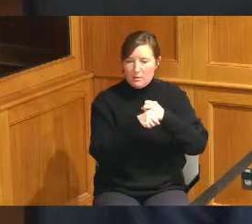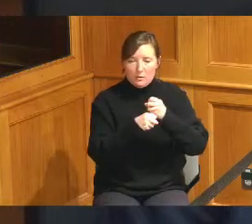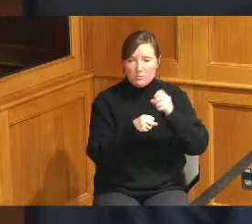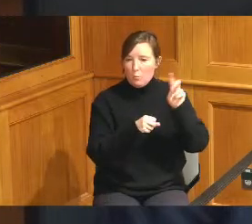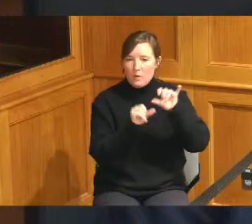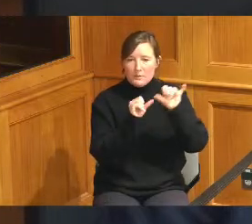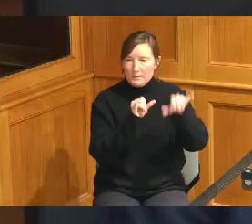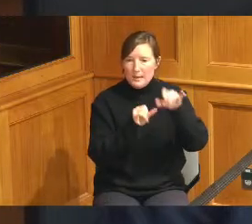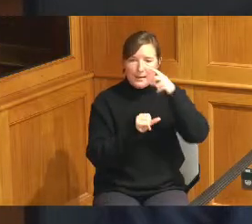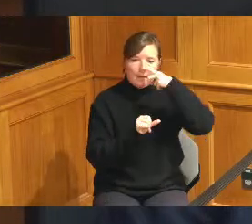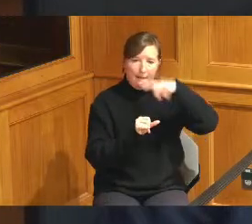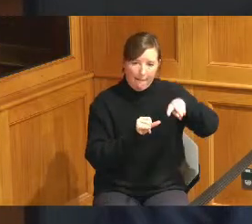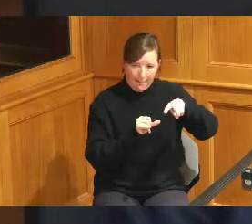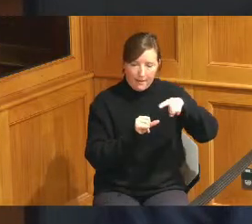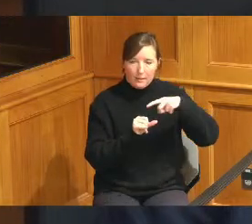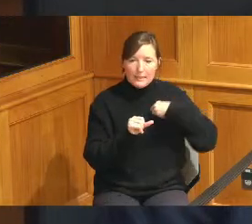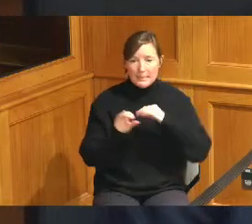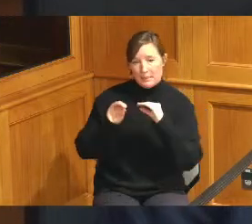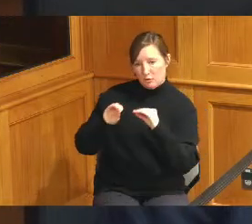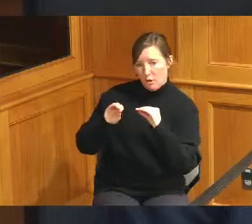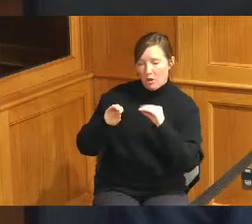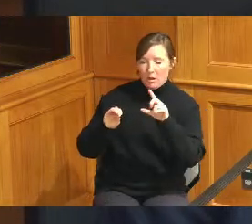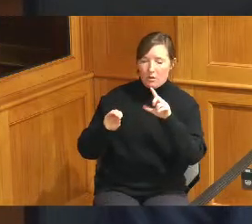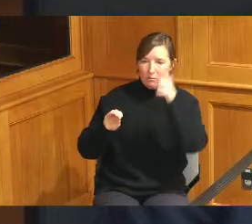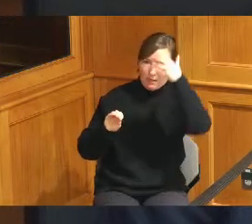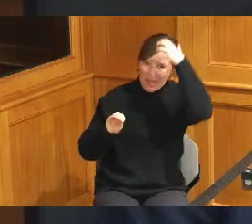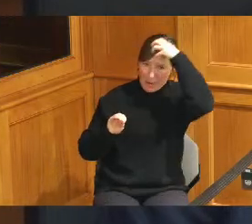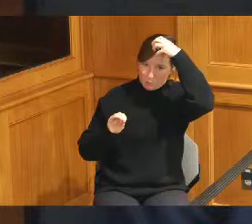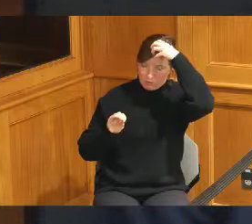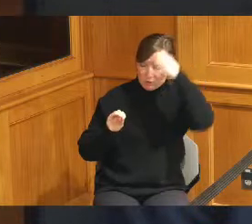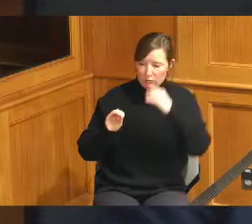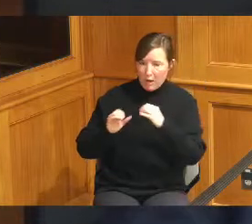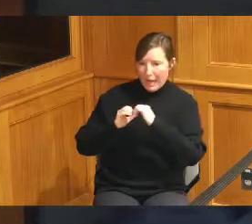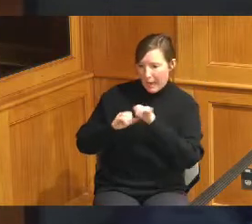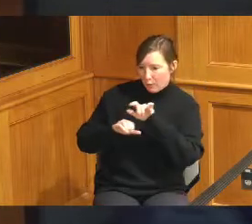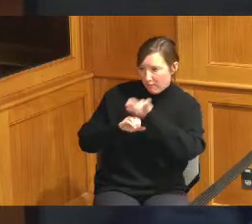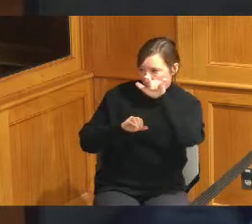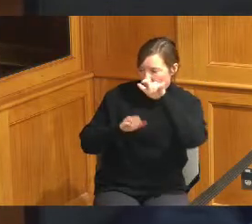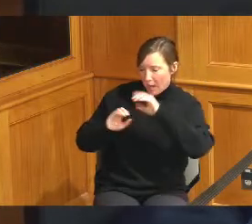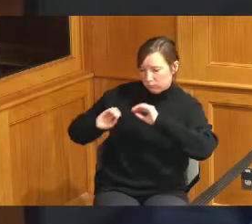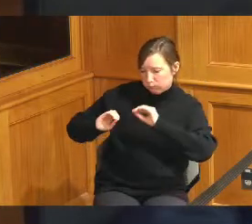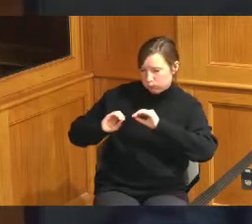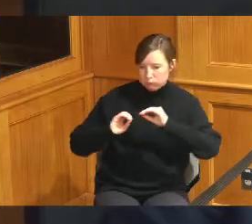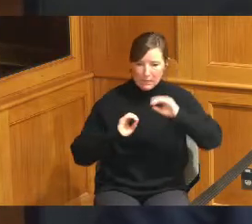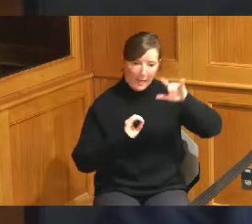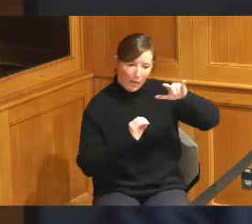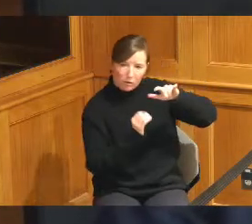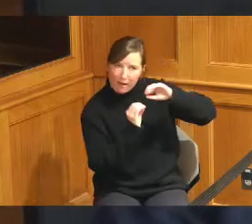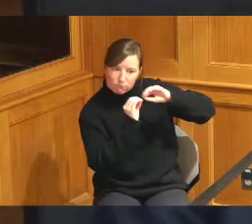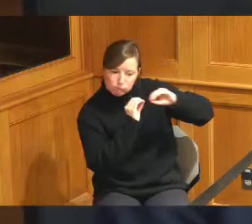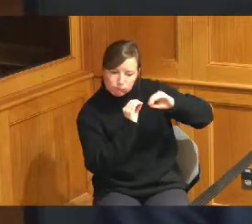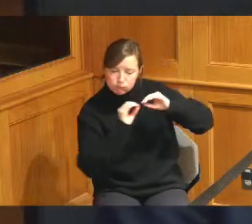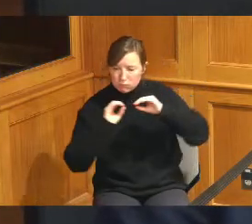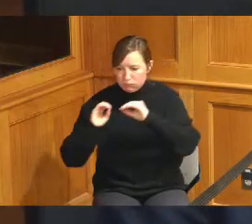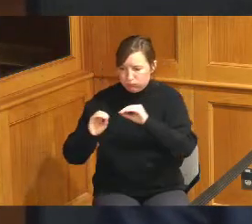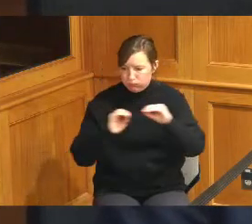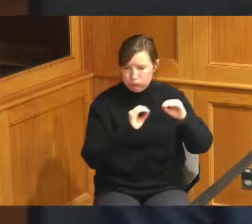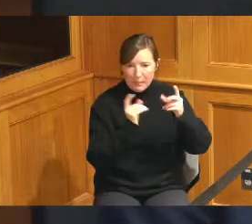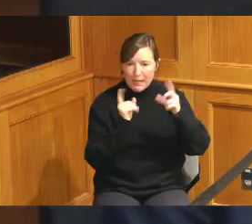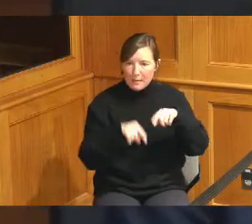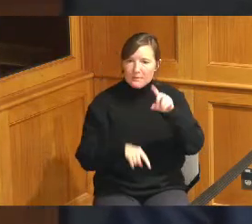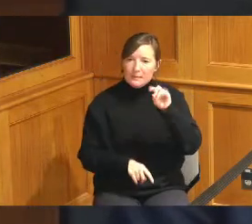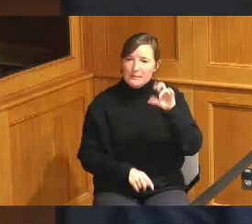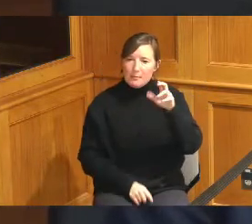where he taught Laotian pilots how to fly and repair aircrafts. And whereas in December 1993,